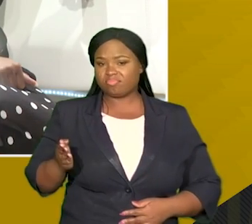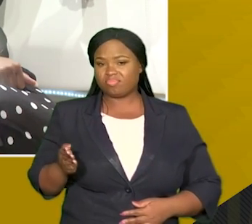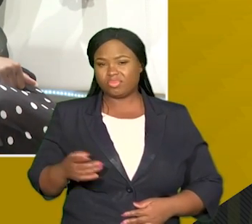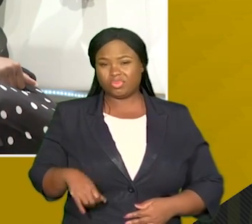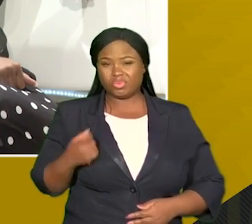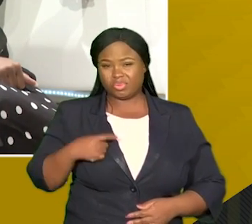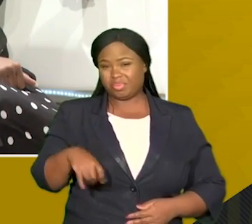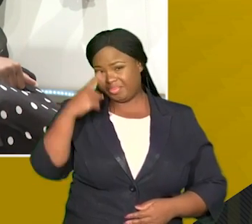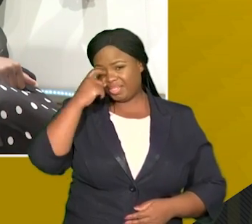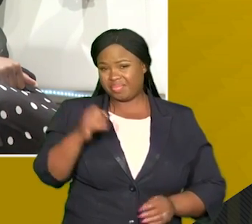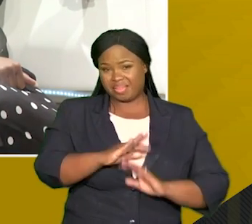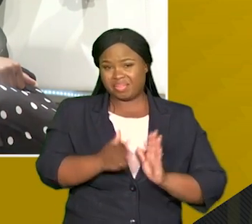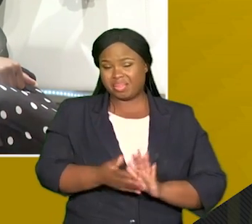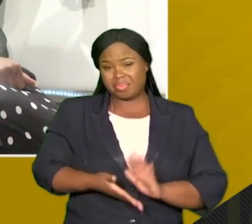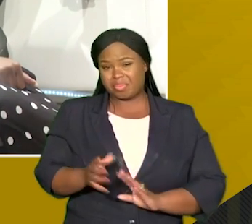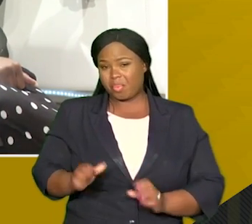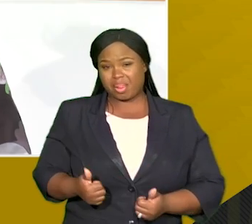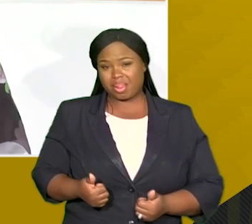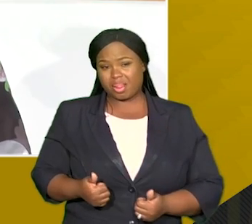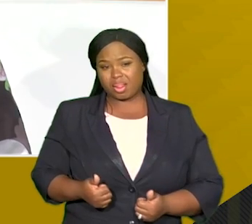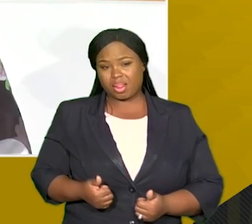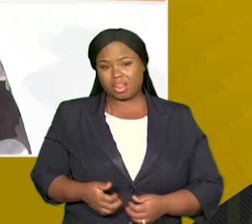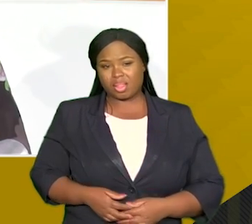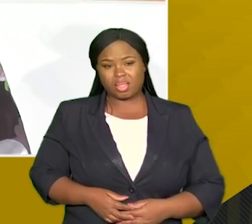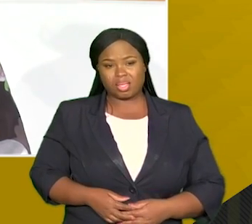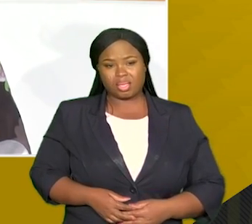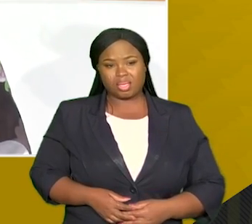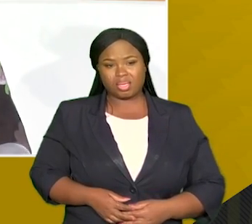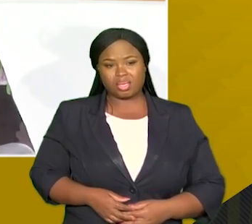faith Guti everything is going to go in the lakon?